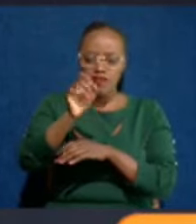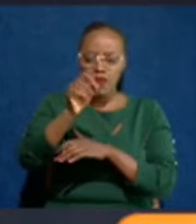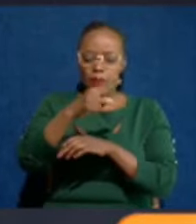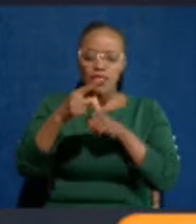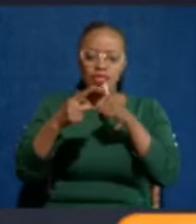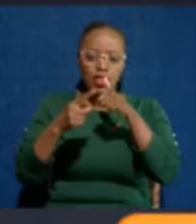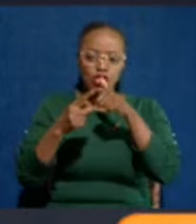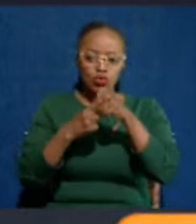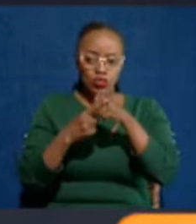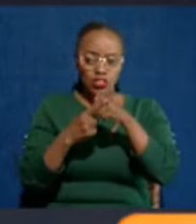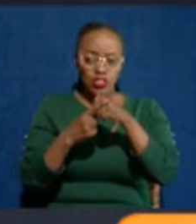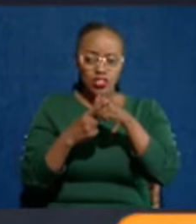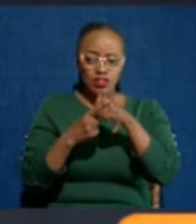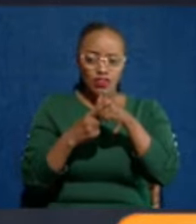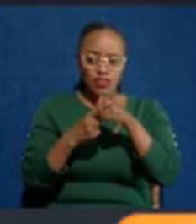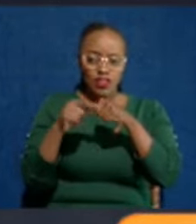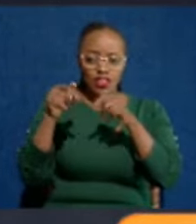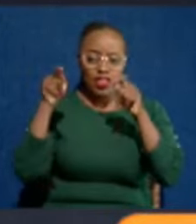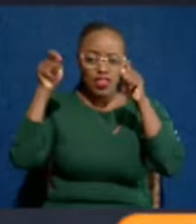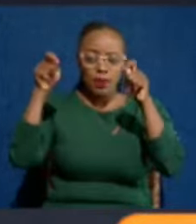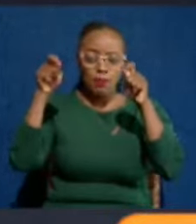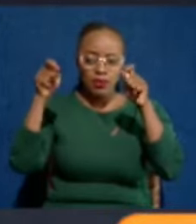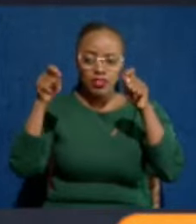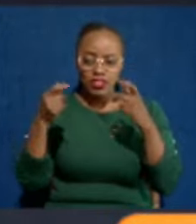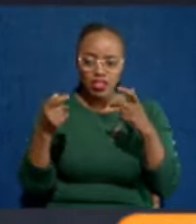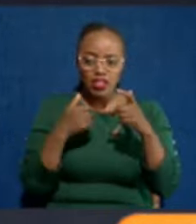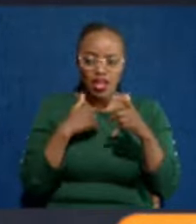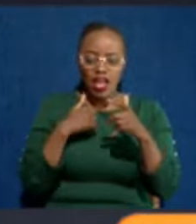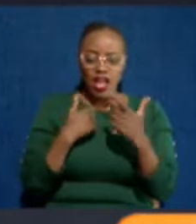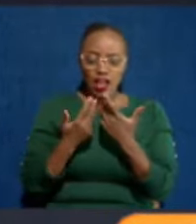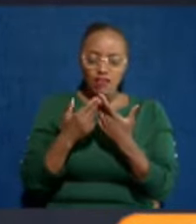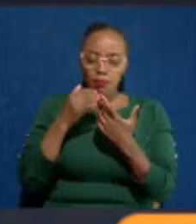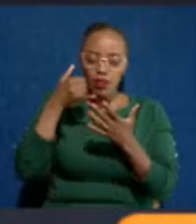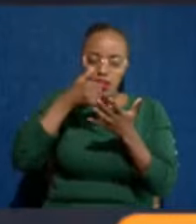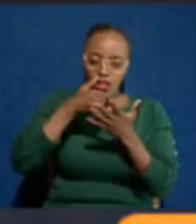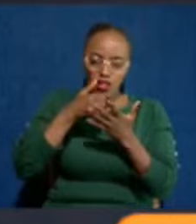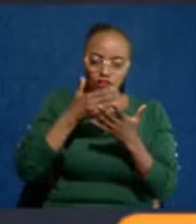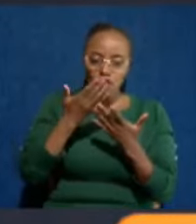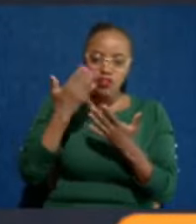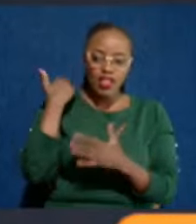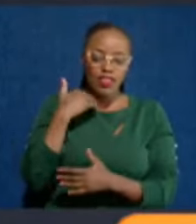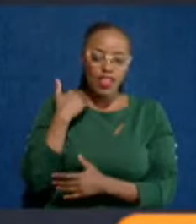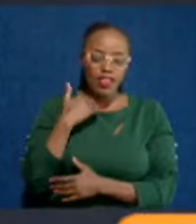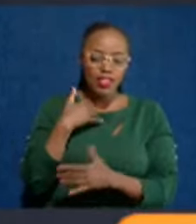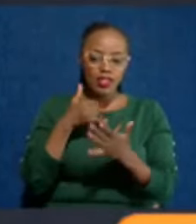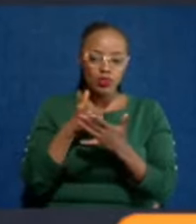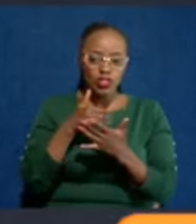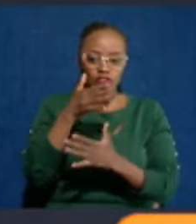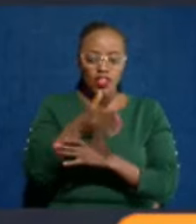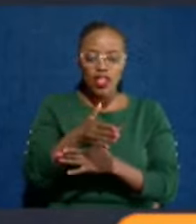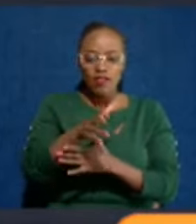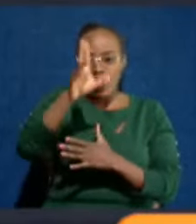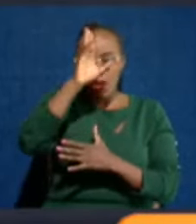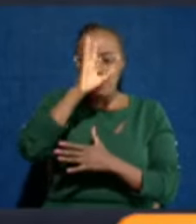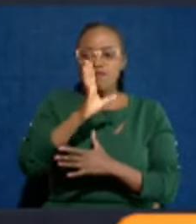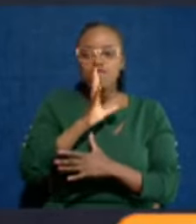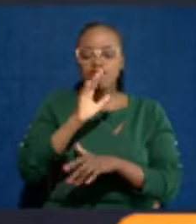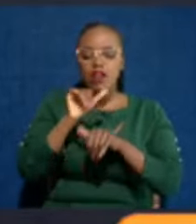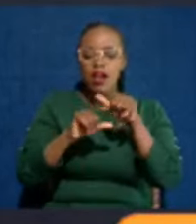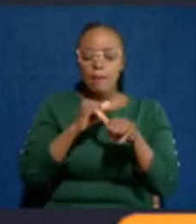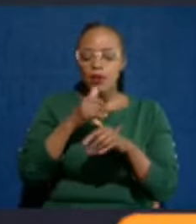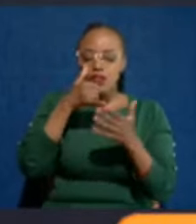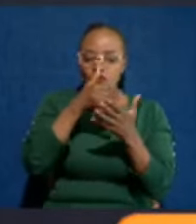June, the rest of the protest was infiltrated by goons. So police will talk about